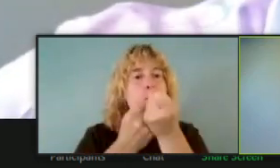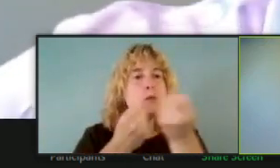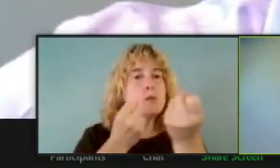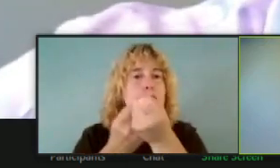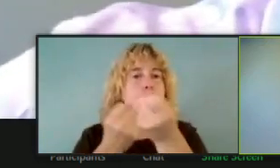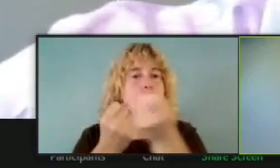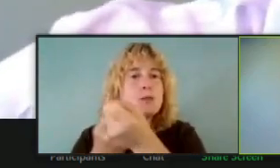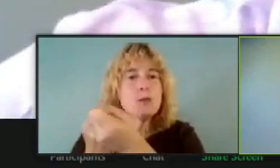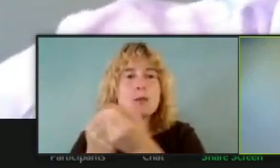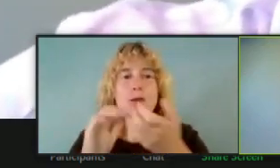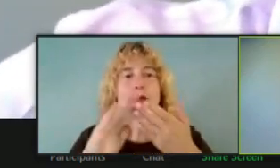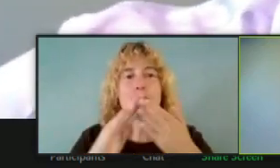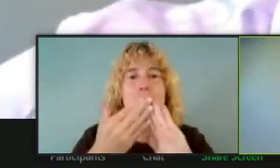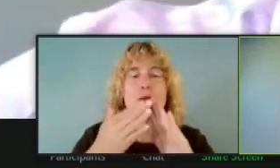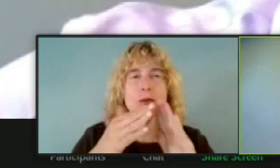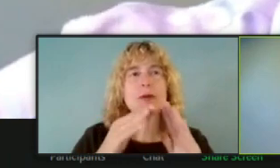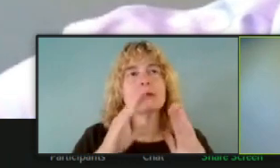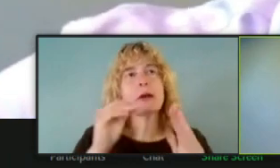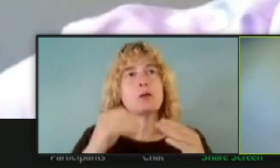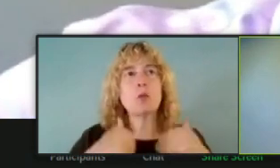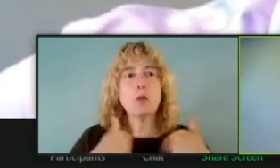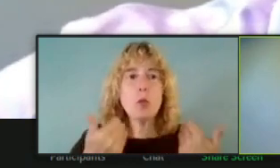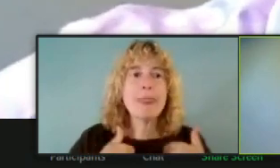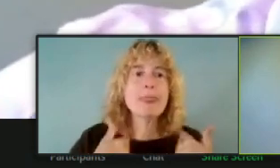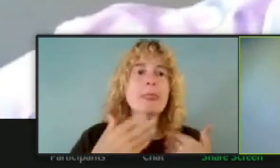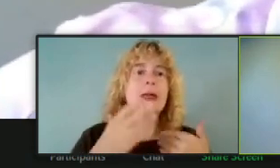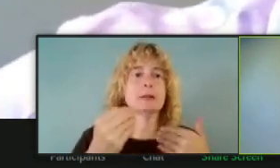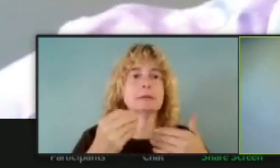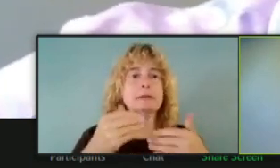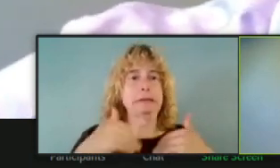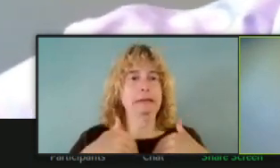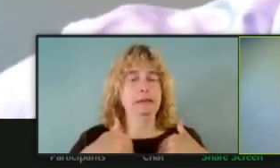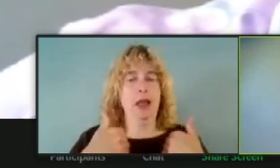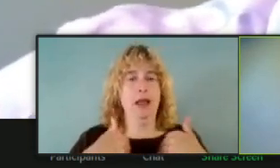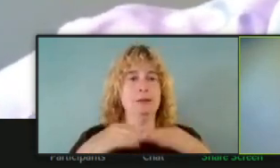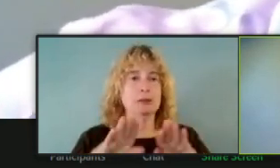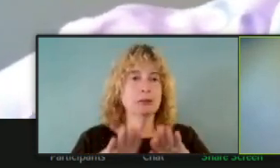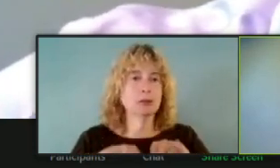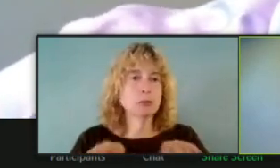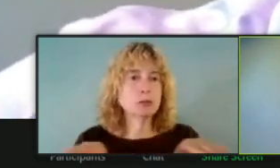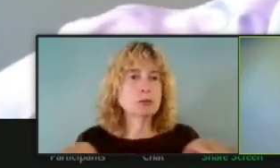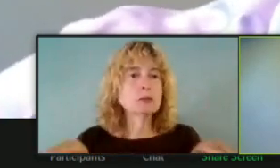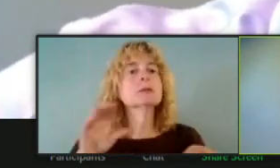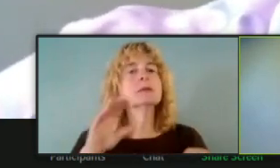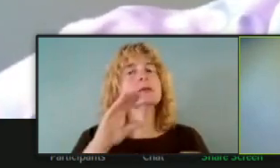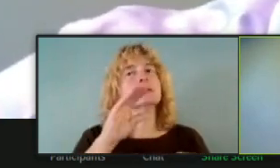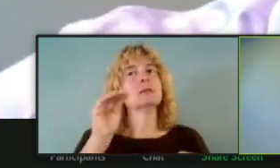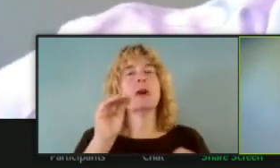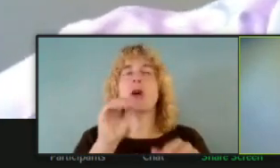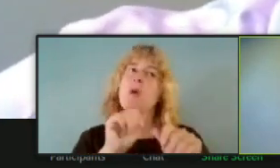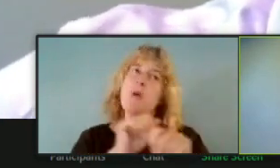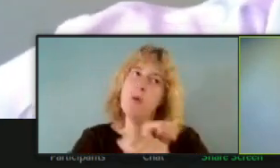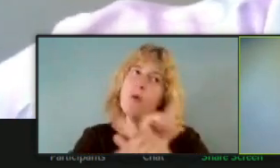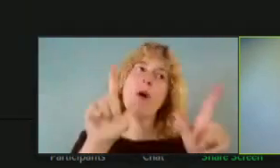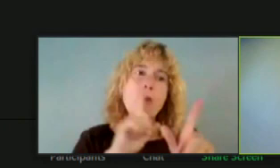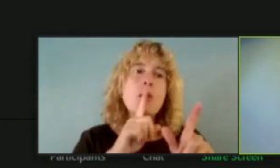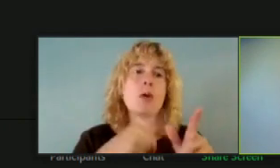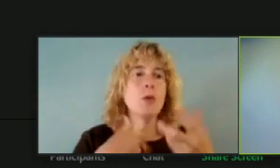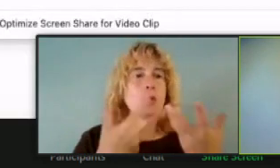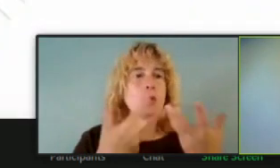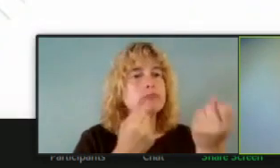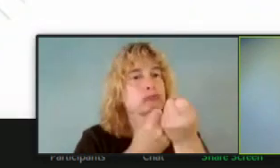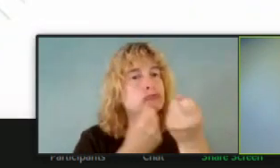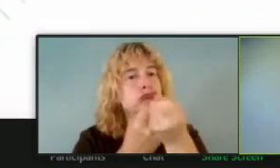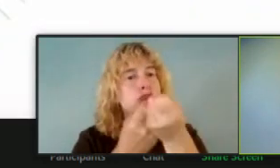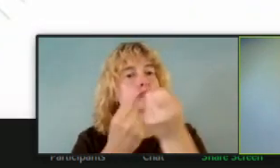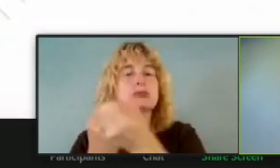our youth and pediatric patients, but everybody in general, because obviously it's a very, very tough time. But I still